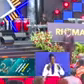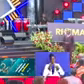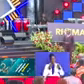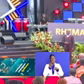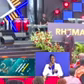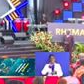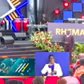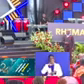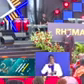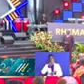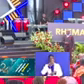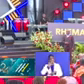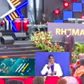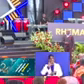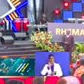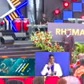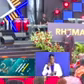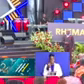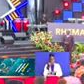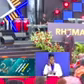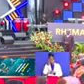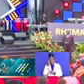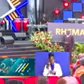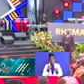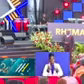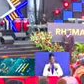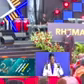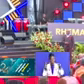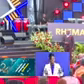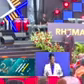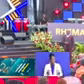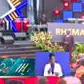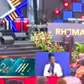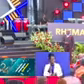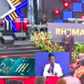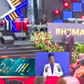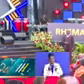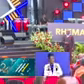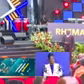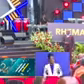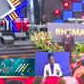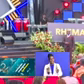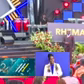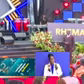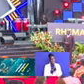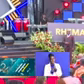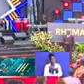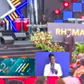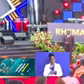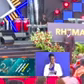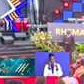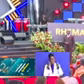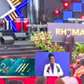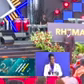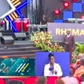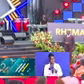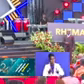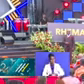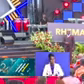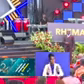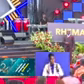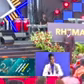Nazareth because there is an altar there is an altar that is sure that if you are